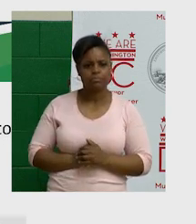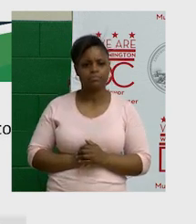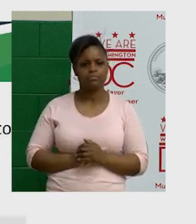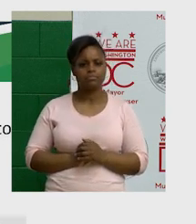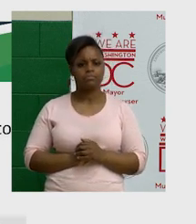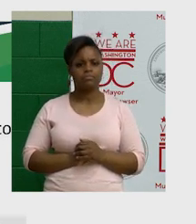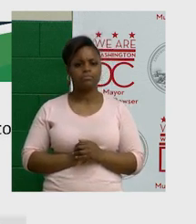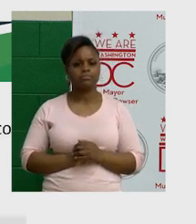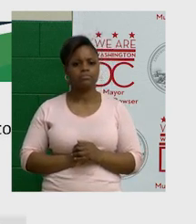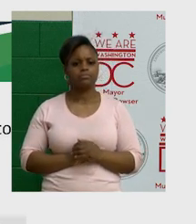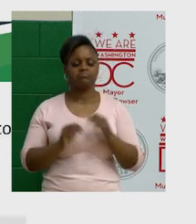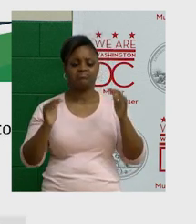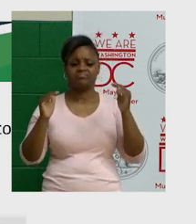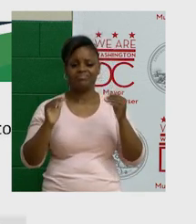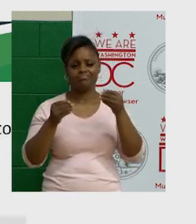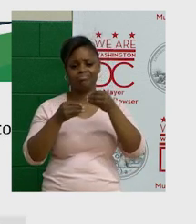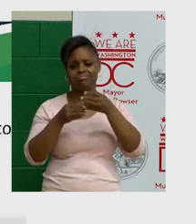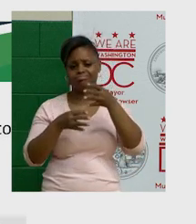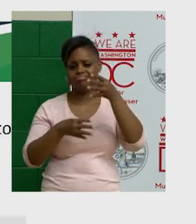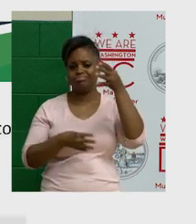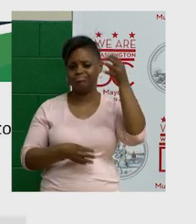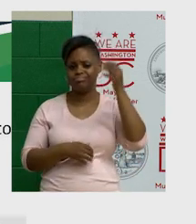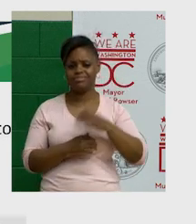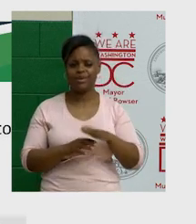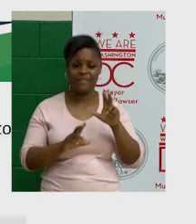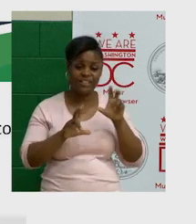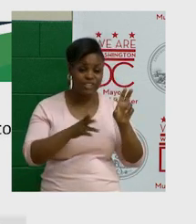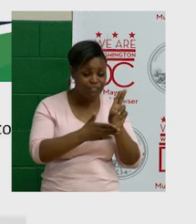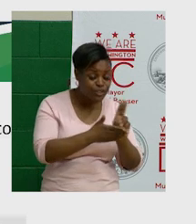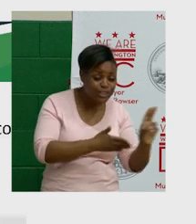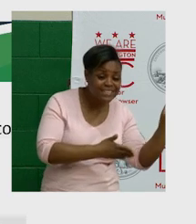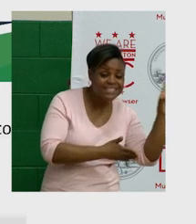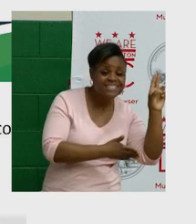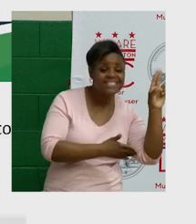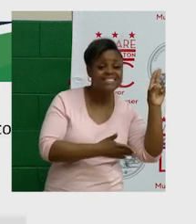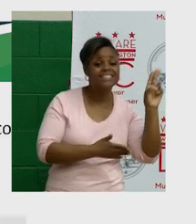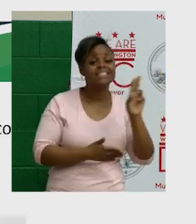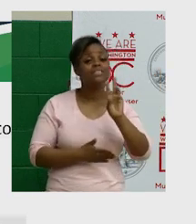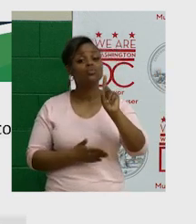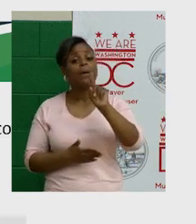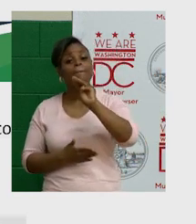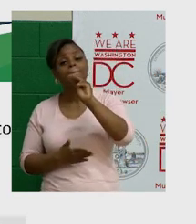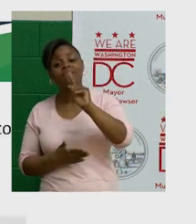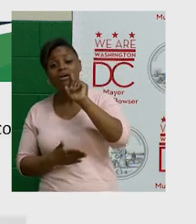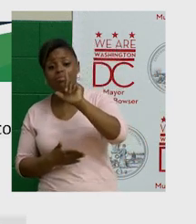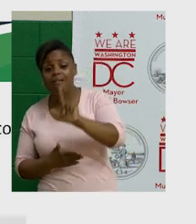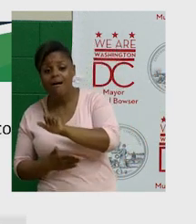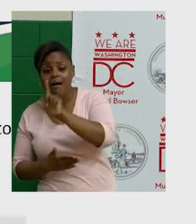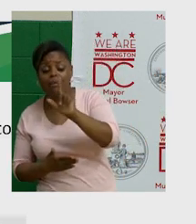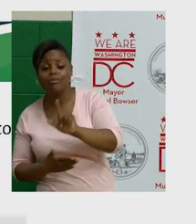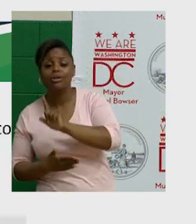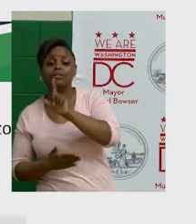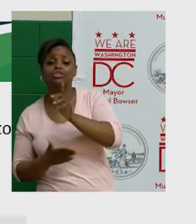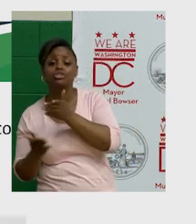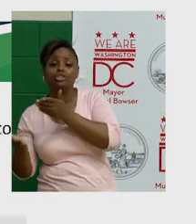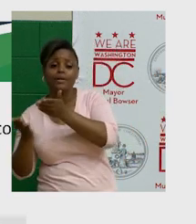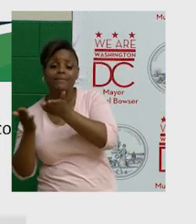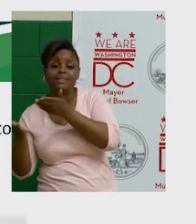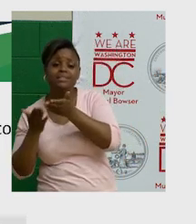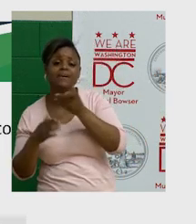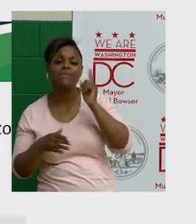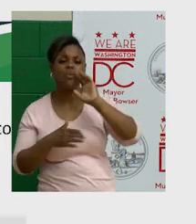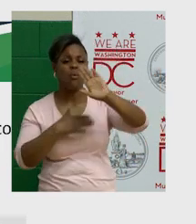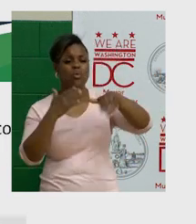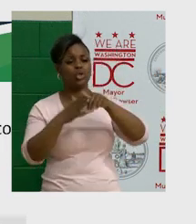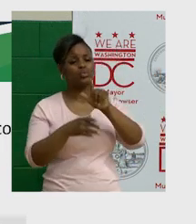University of the District of Columbia and our community college. $61 million for library services and support for our 26 libraries,